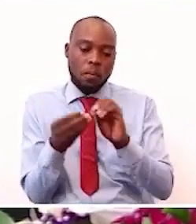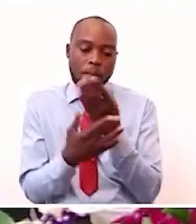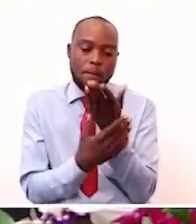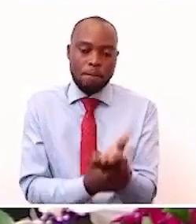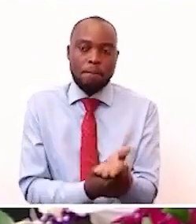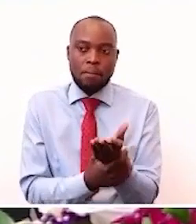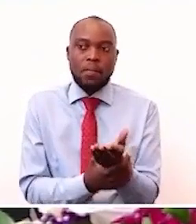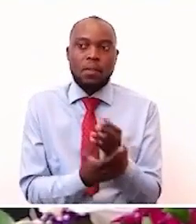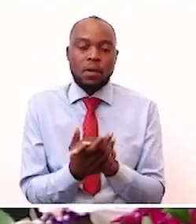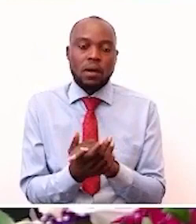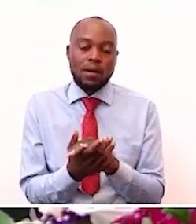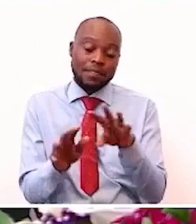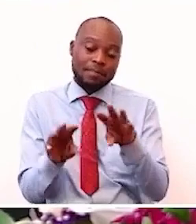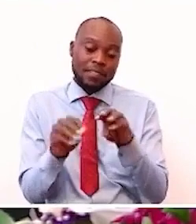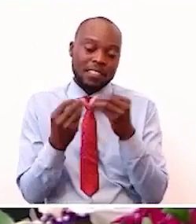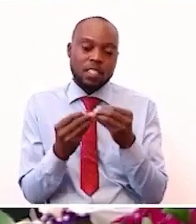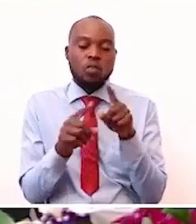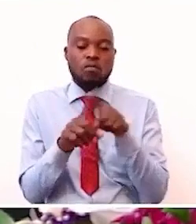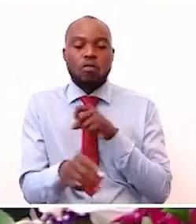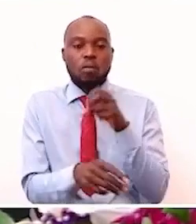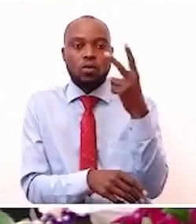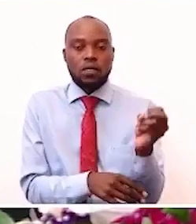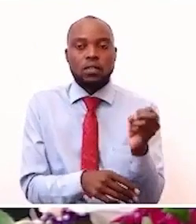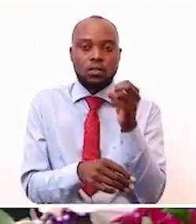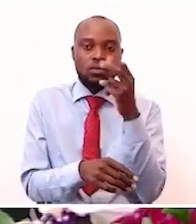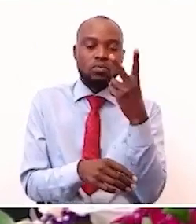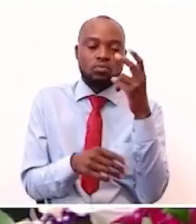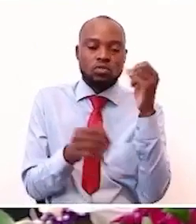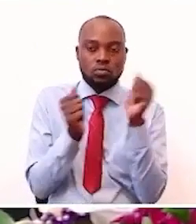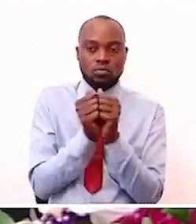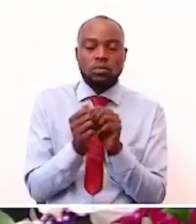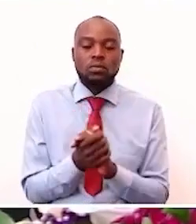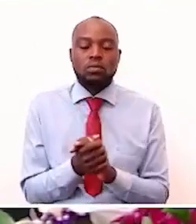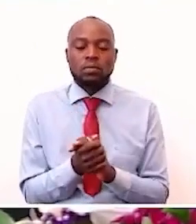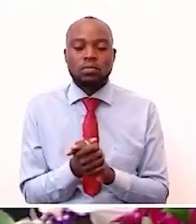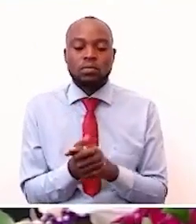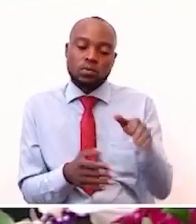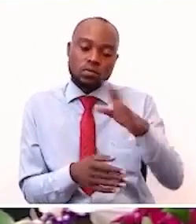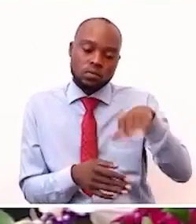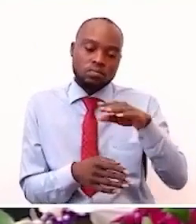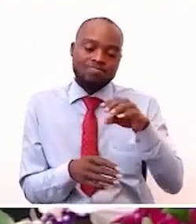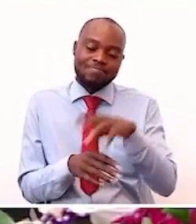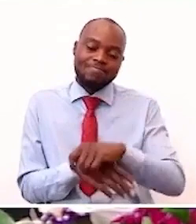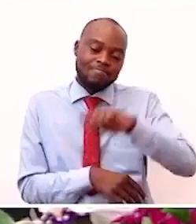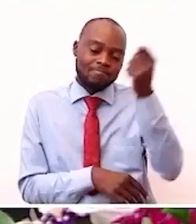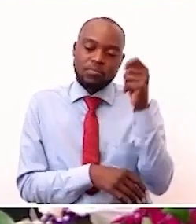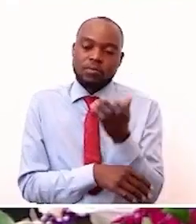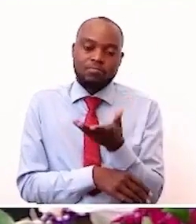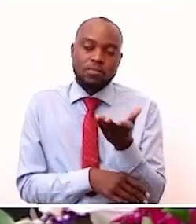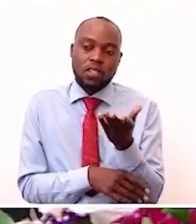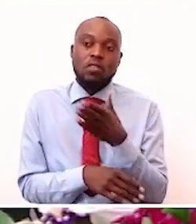were adopted between 2010 and 2012. 10 years later, they have not achieved the